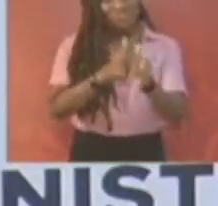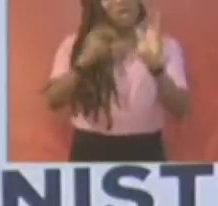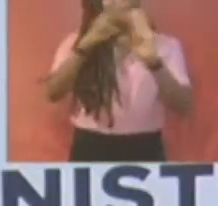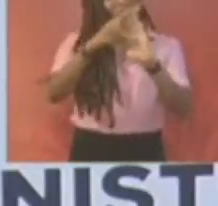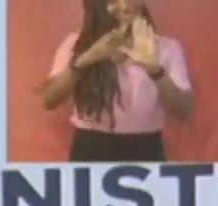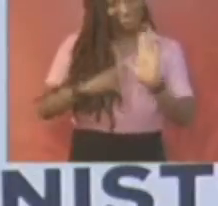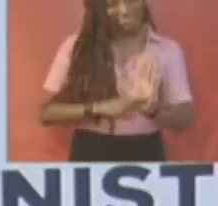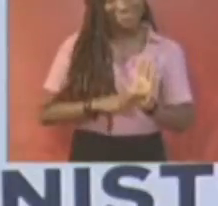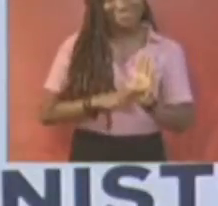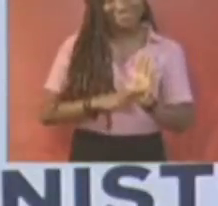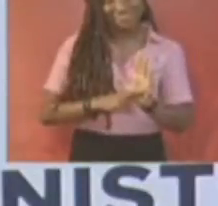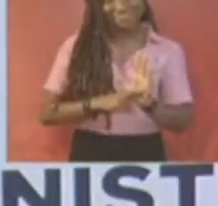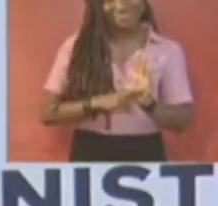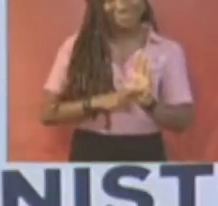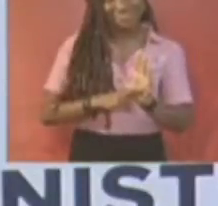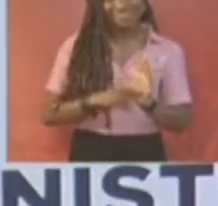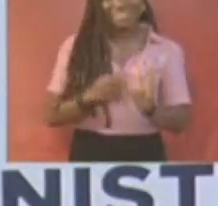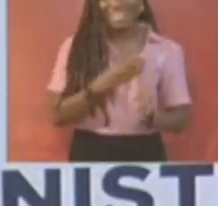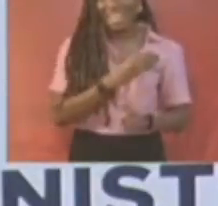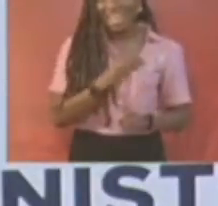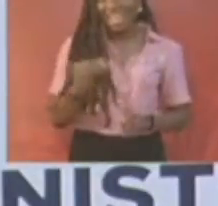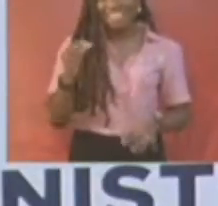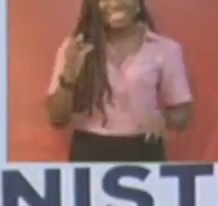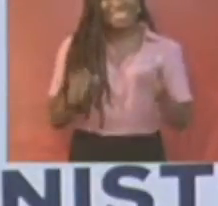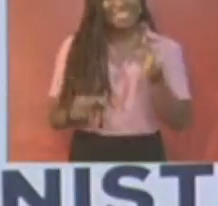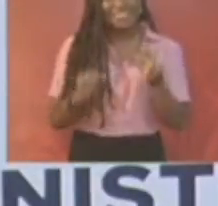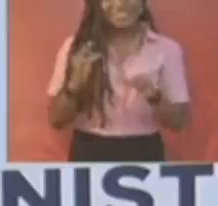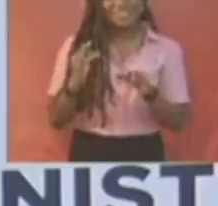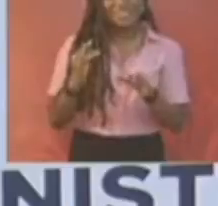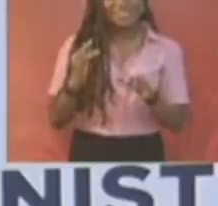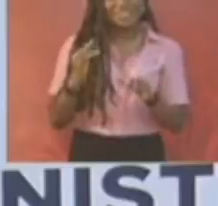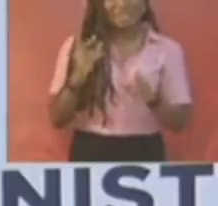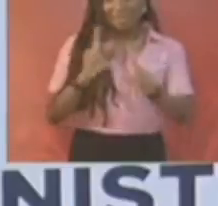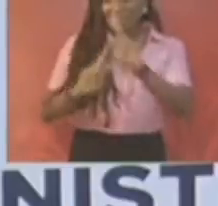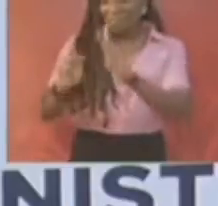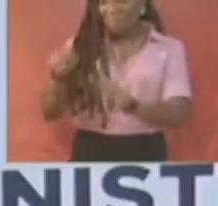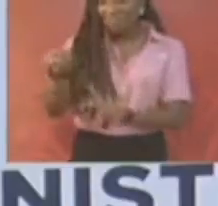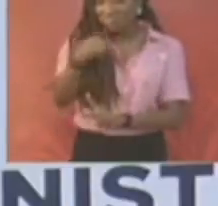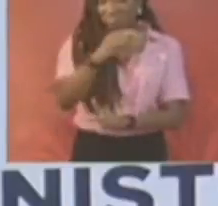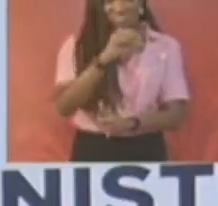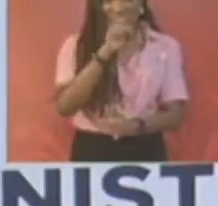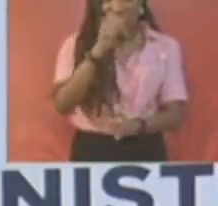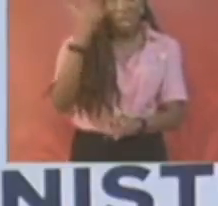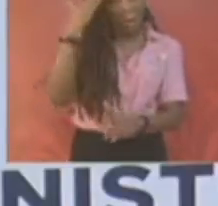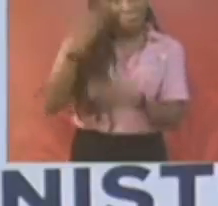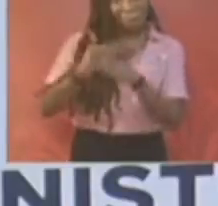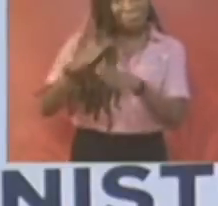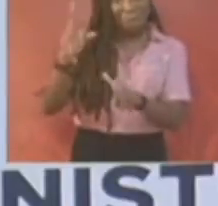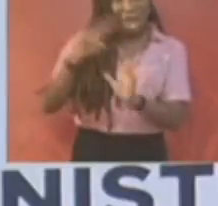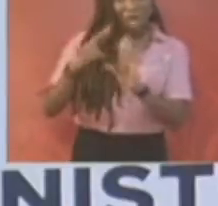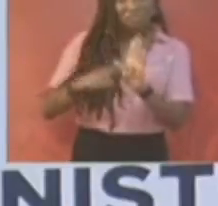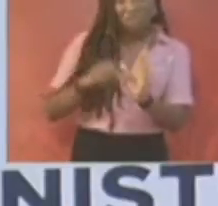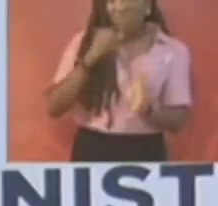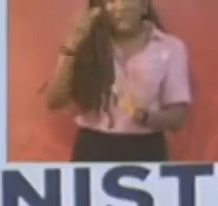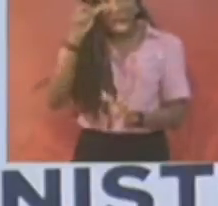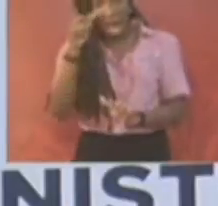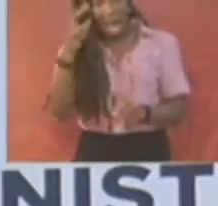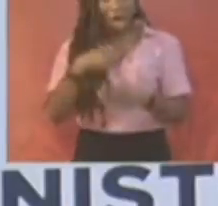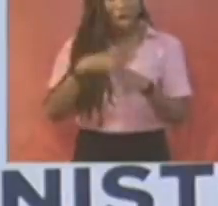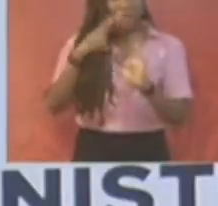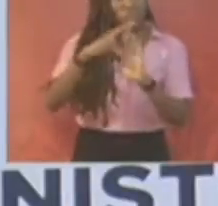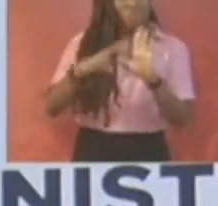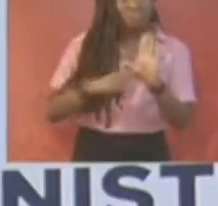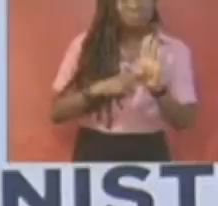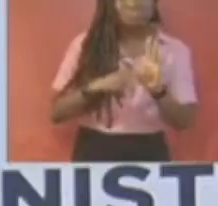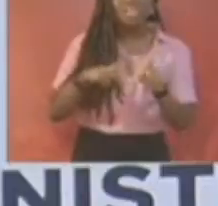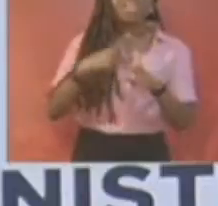compliance. And as you rightly noted, if we don't get that additional compliance, then the risk is that the number